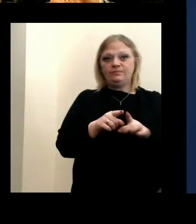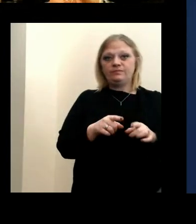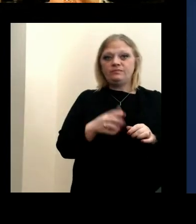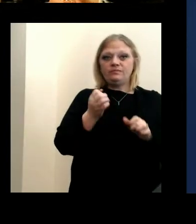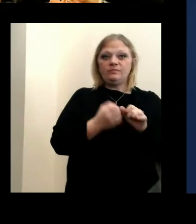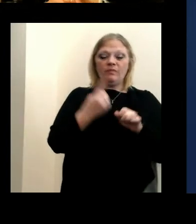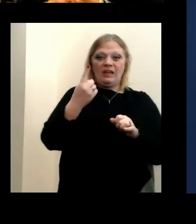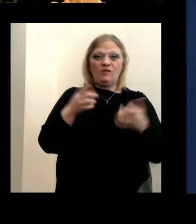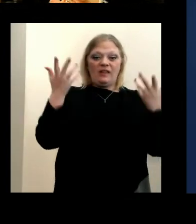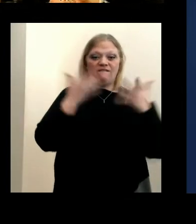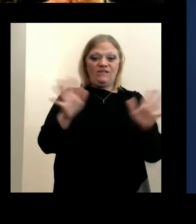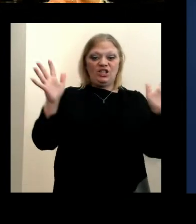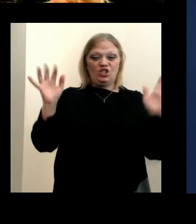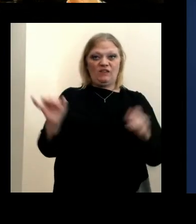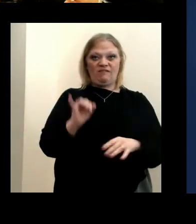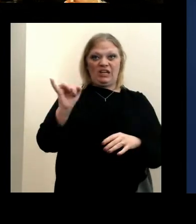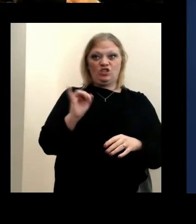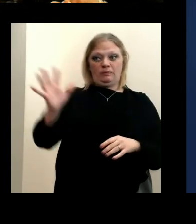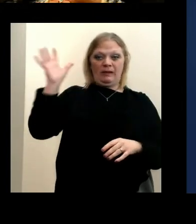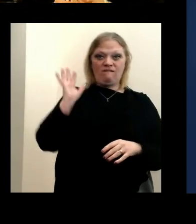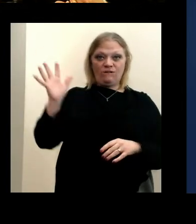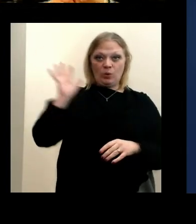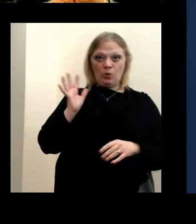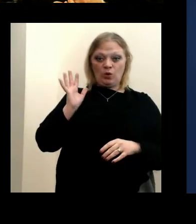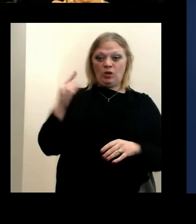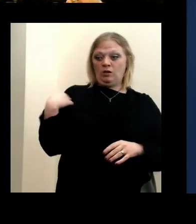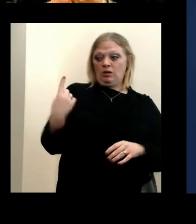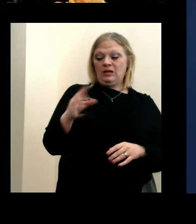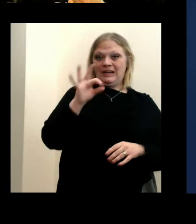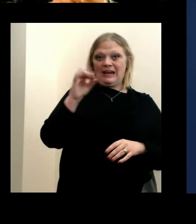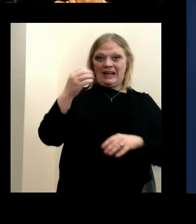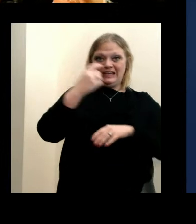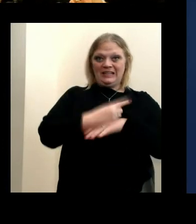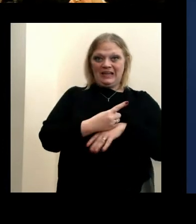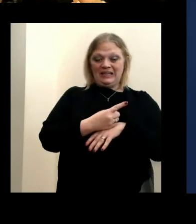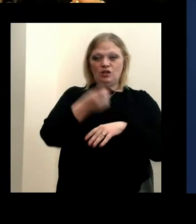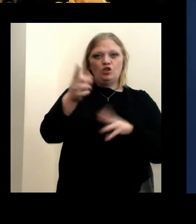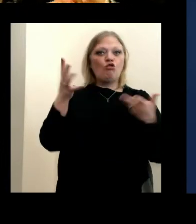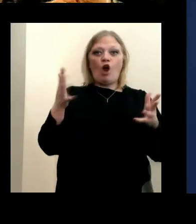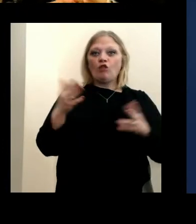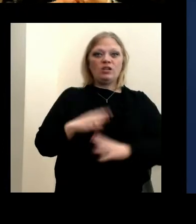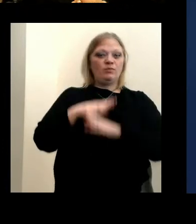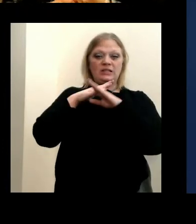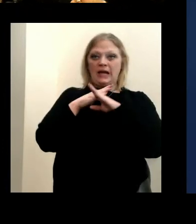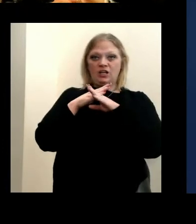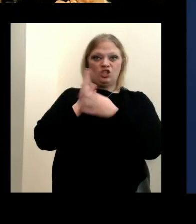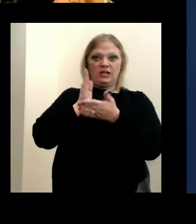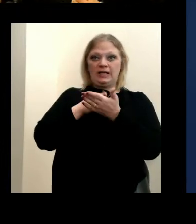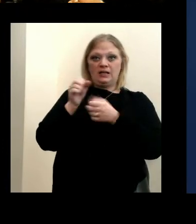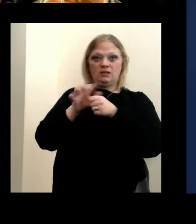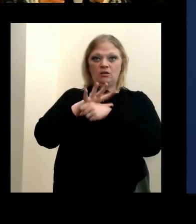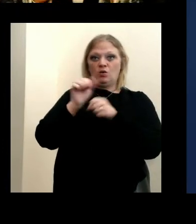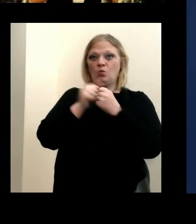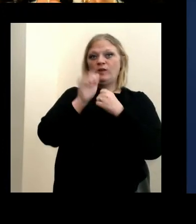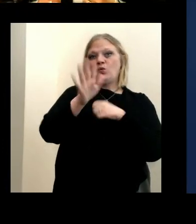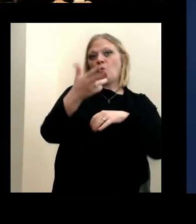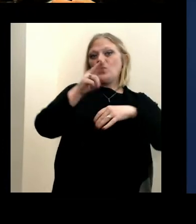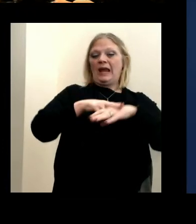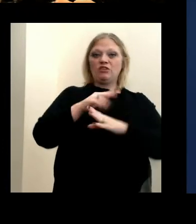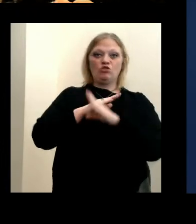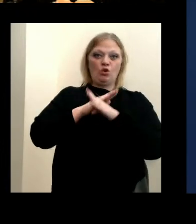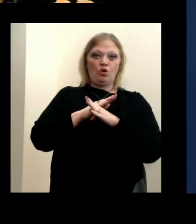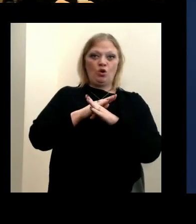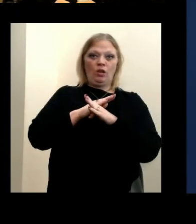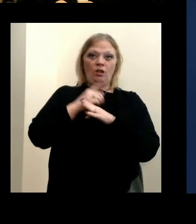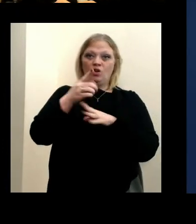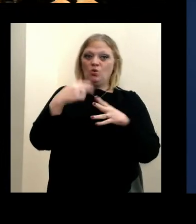infected with COVID-19 in the past 90 days, you are already protected against COVID-19 with your own natural immunity. You have very